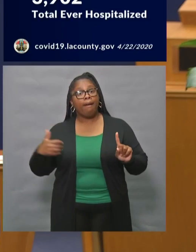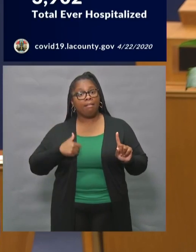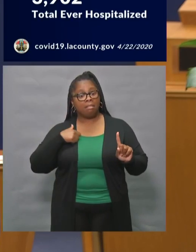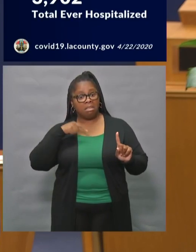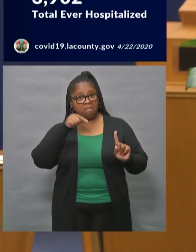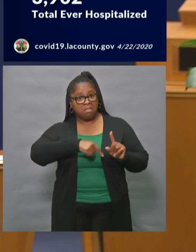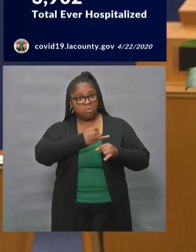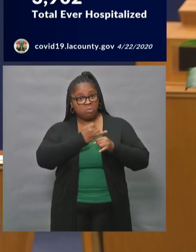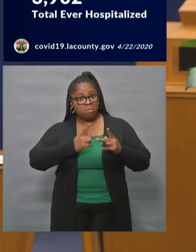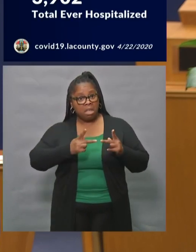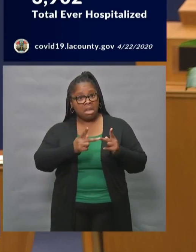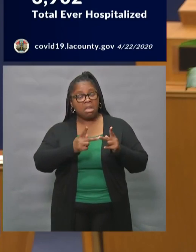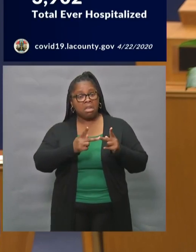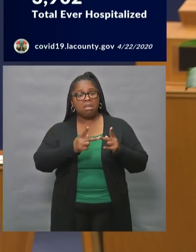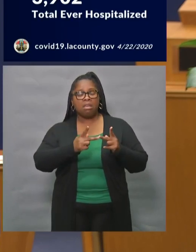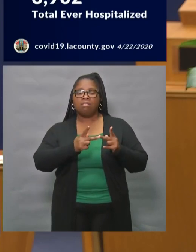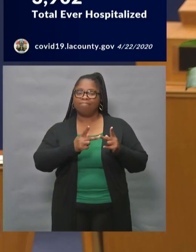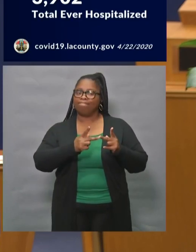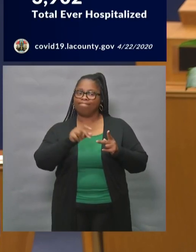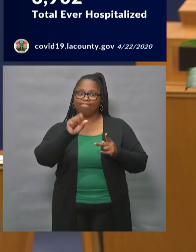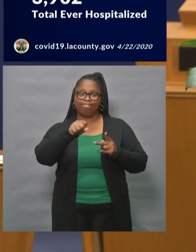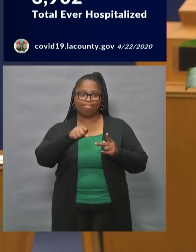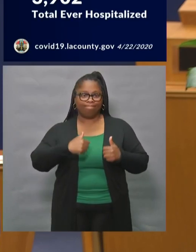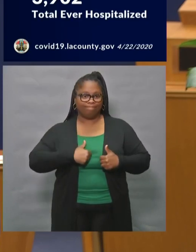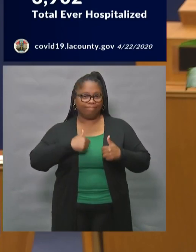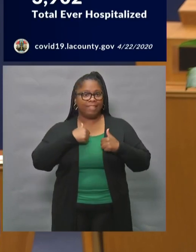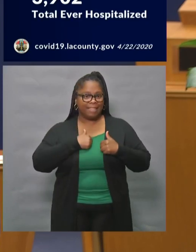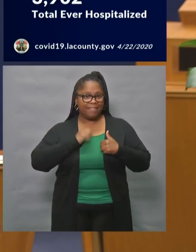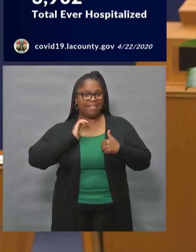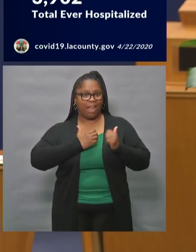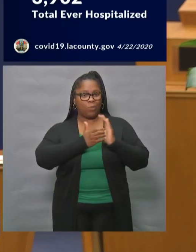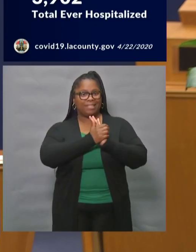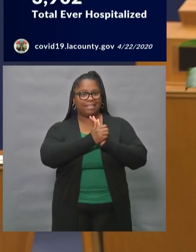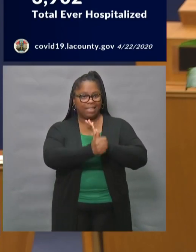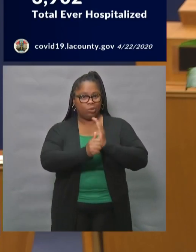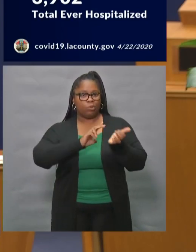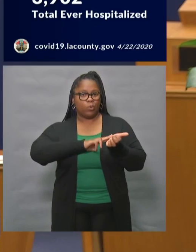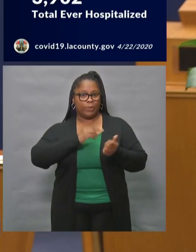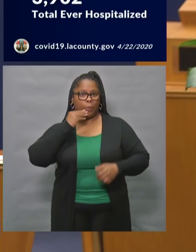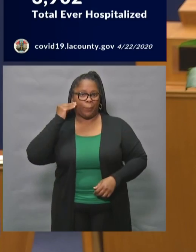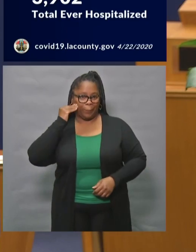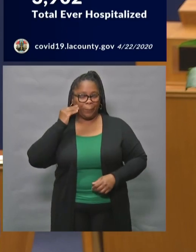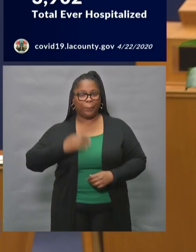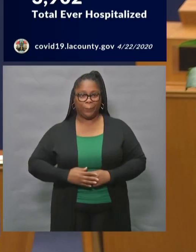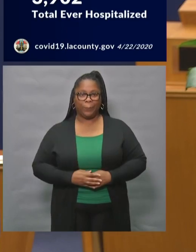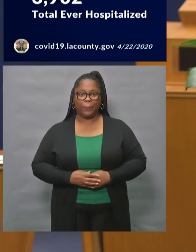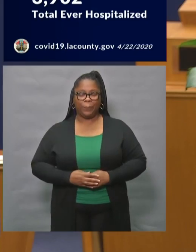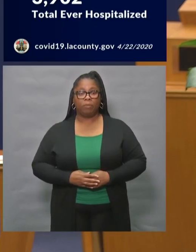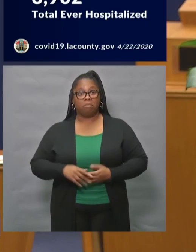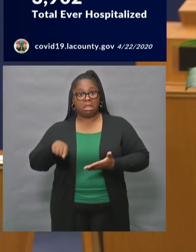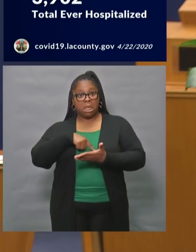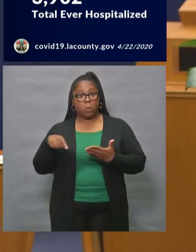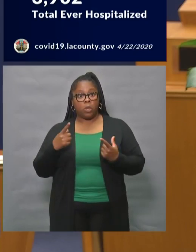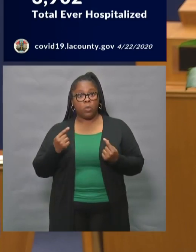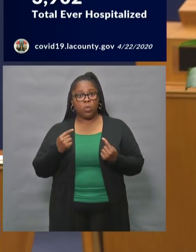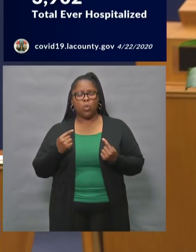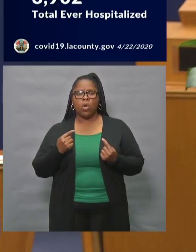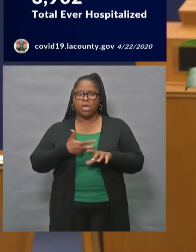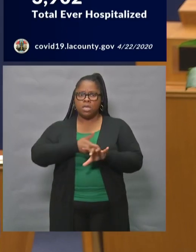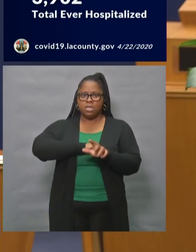in institutional settings were in fact residing in our skilled nursing homes. We are working this week to increase